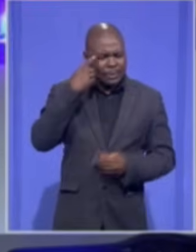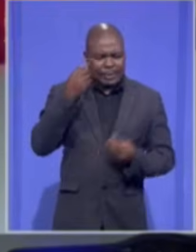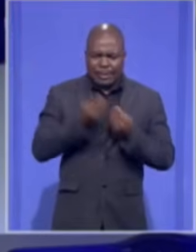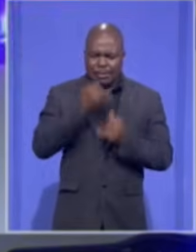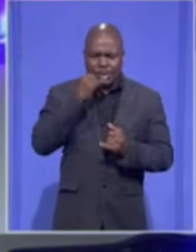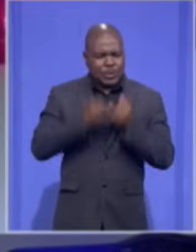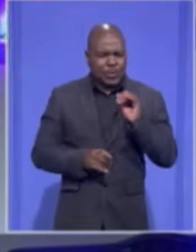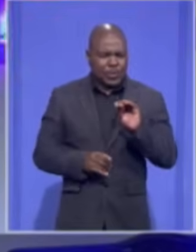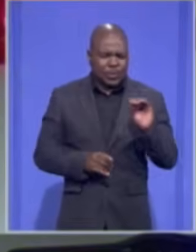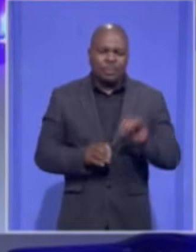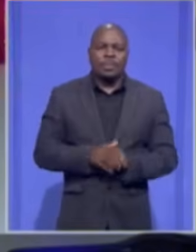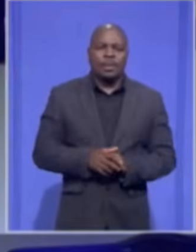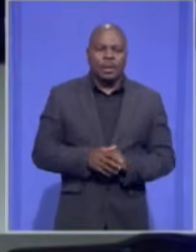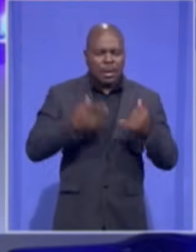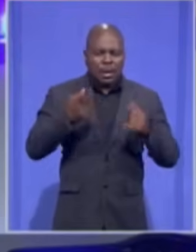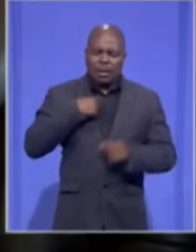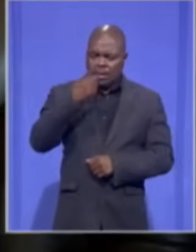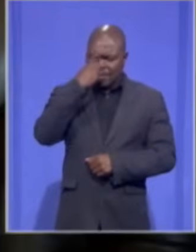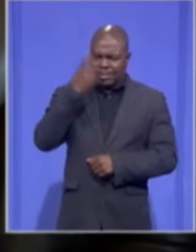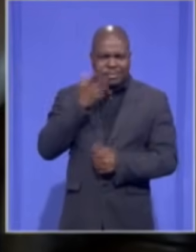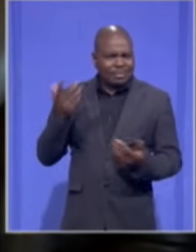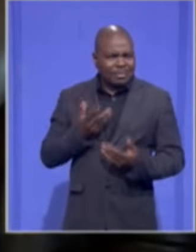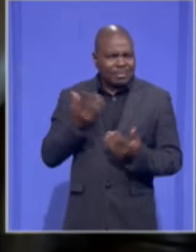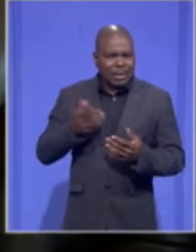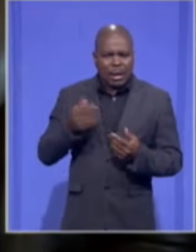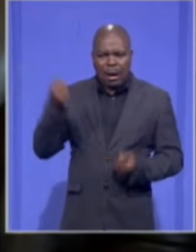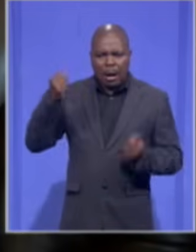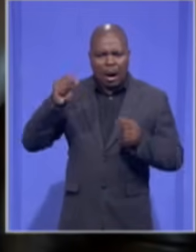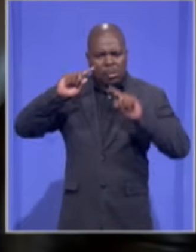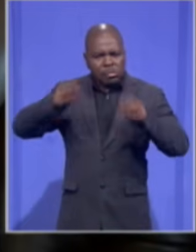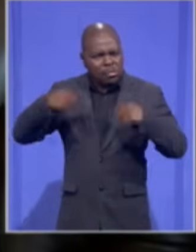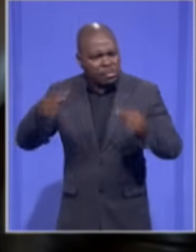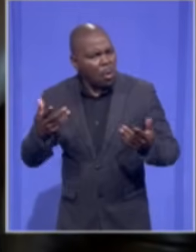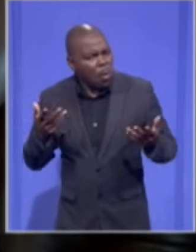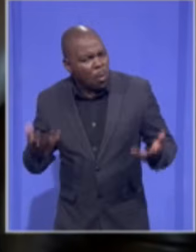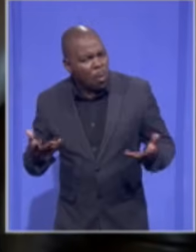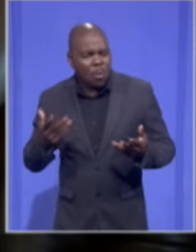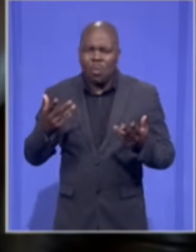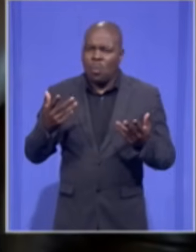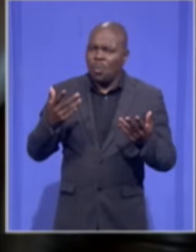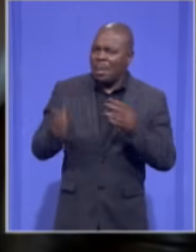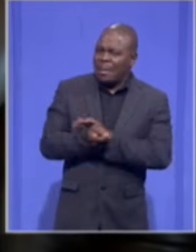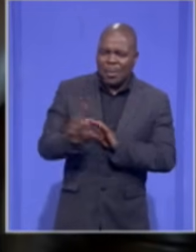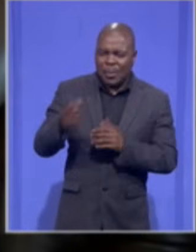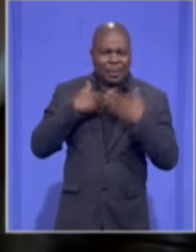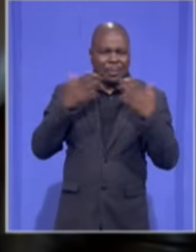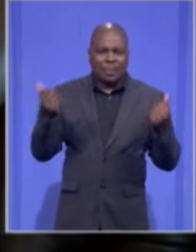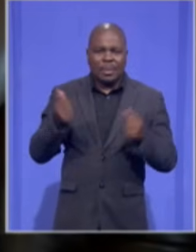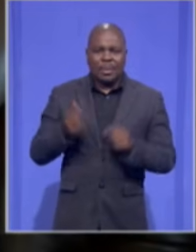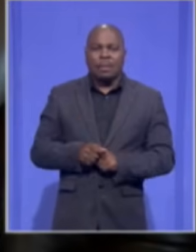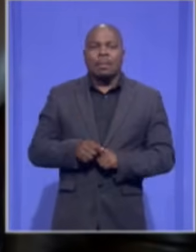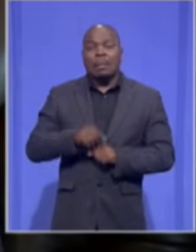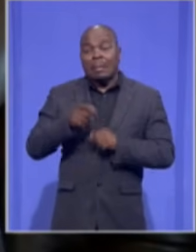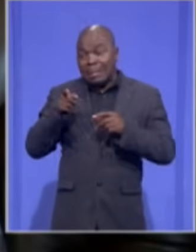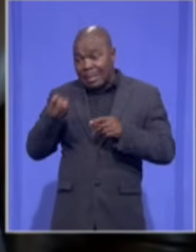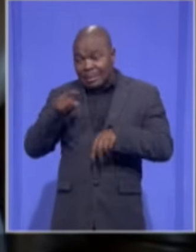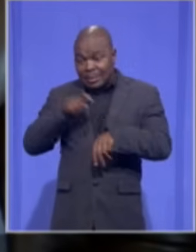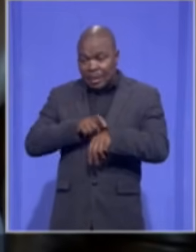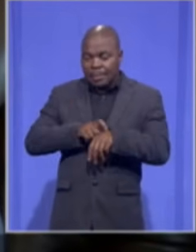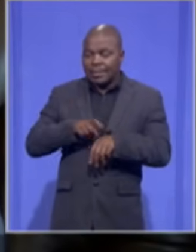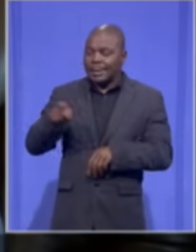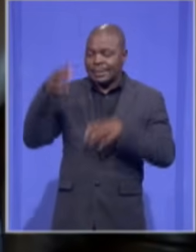So now re ipotsa fona e ka bana ba wele ka koloi ka putsugo etsagetseng ka koloi. It's when Moba